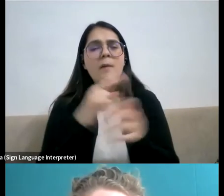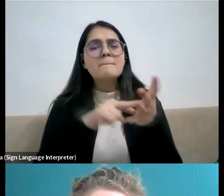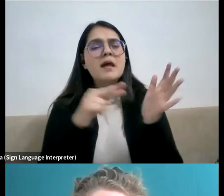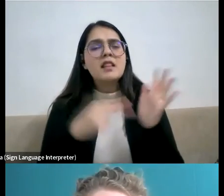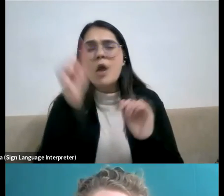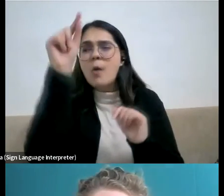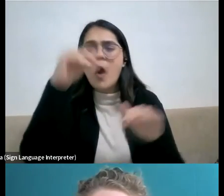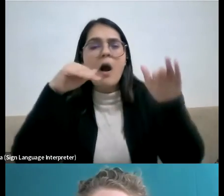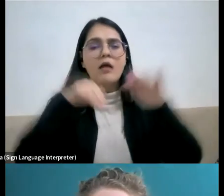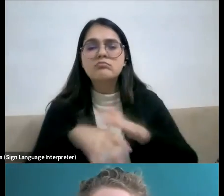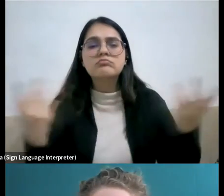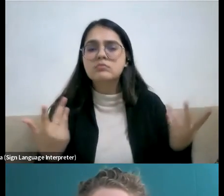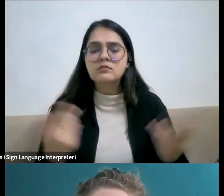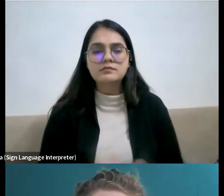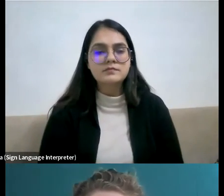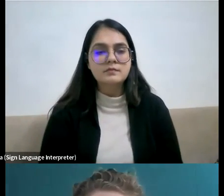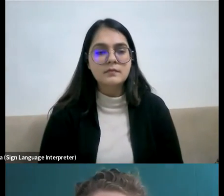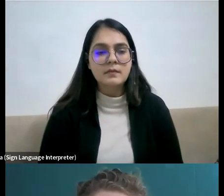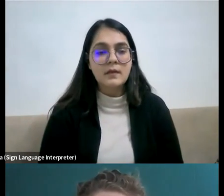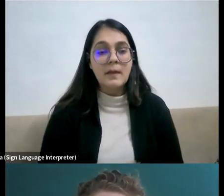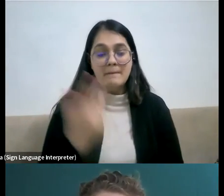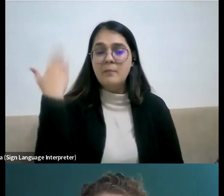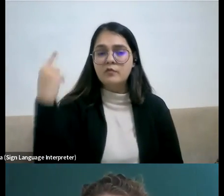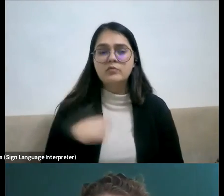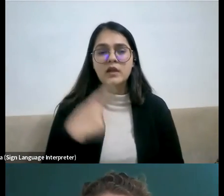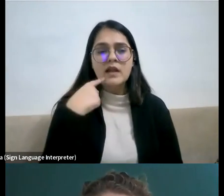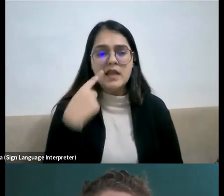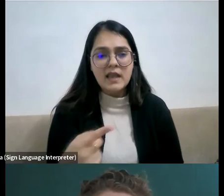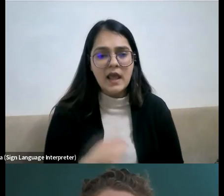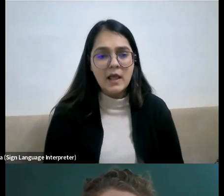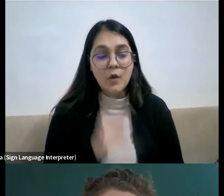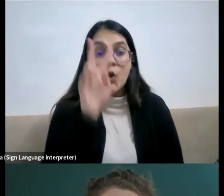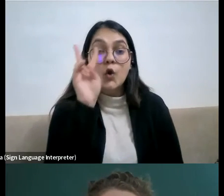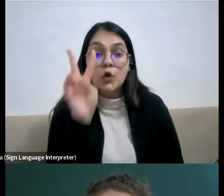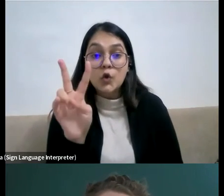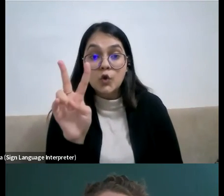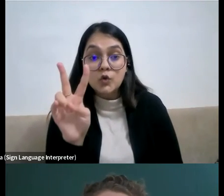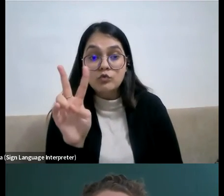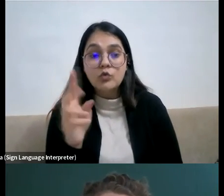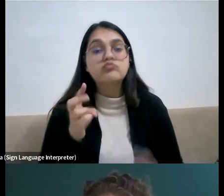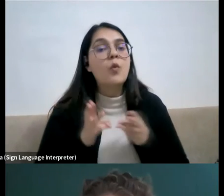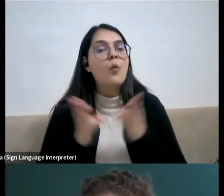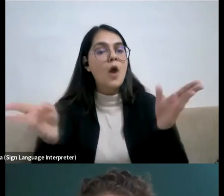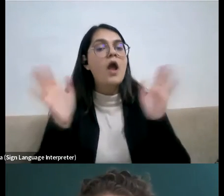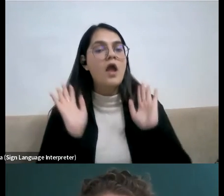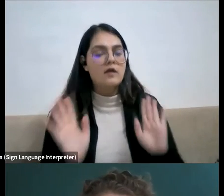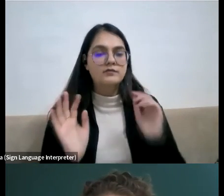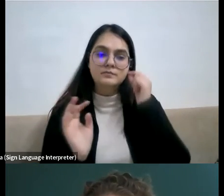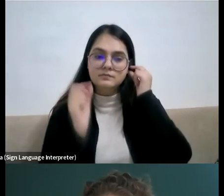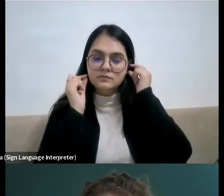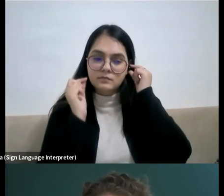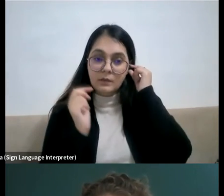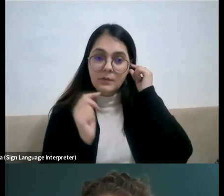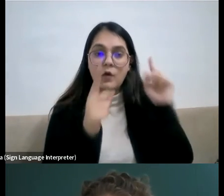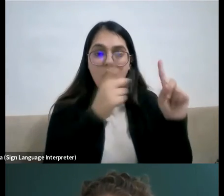components of inclusive governance. And as has been mentioned, there are 2 broad components, I suppose. And the